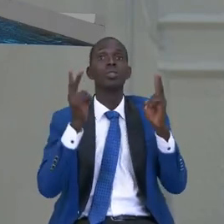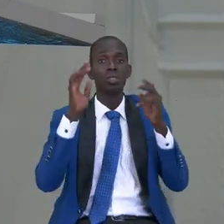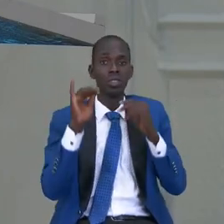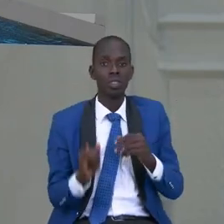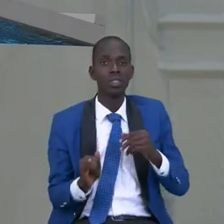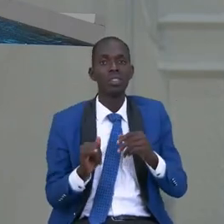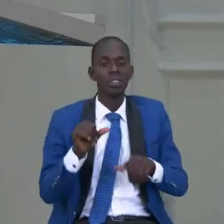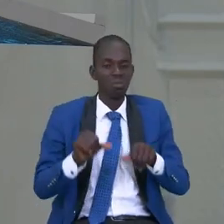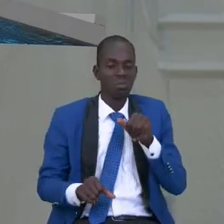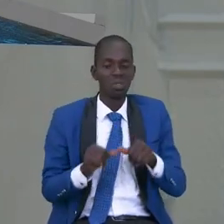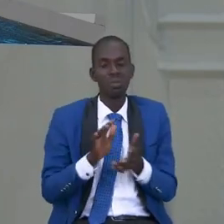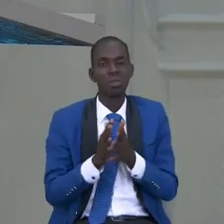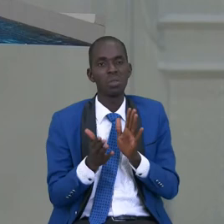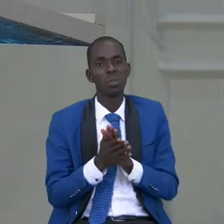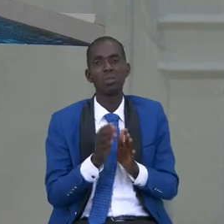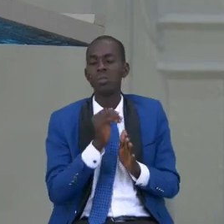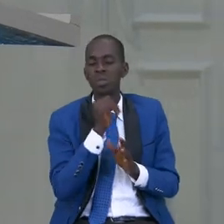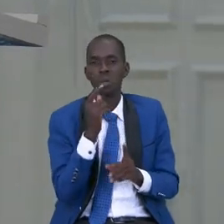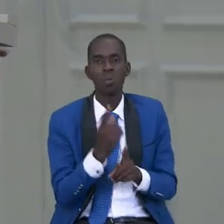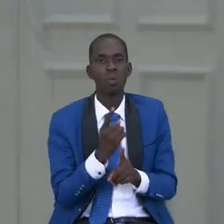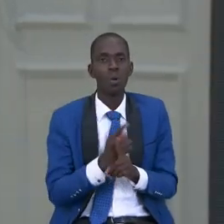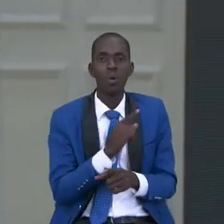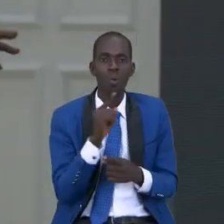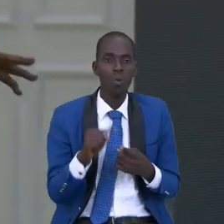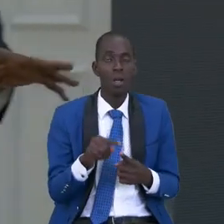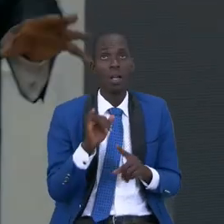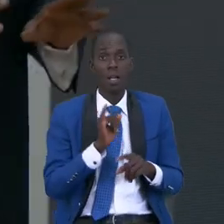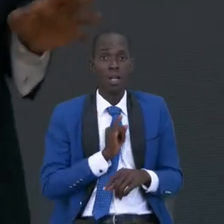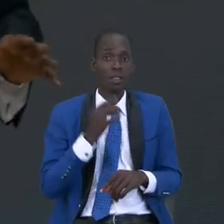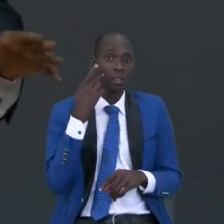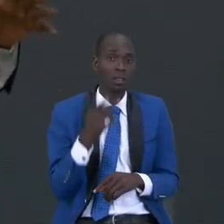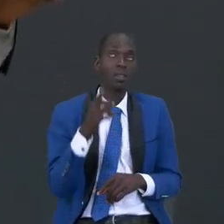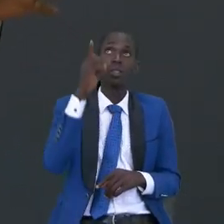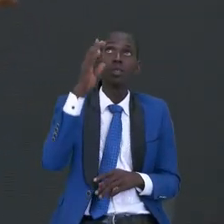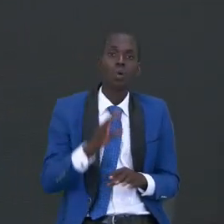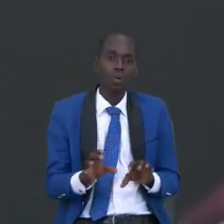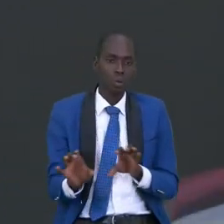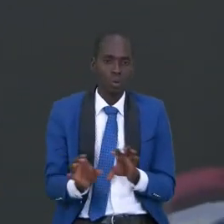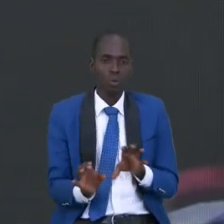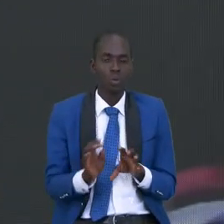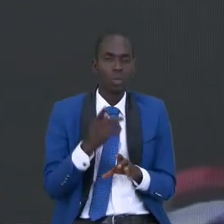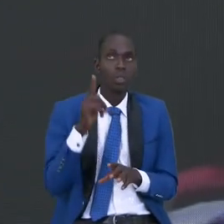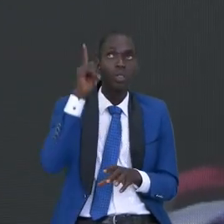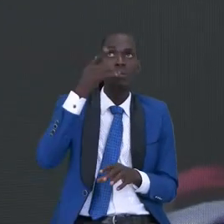becomes unreasonable. When I see God fulfilling his promise for the sick,